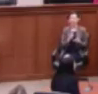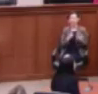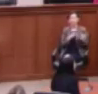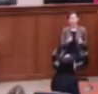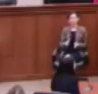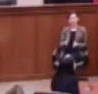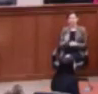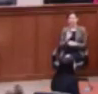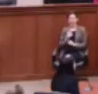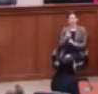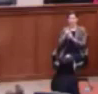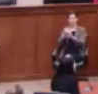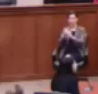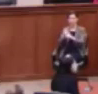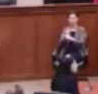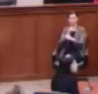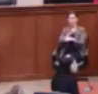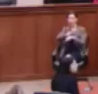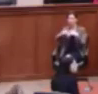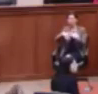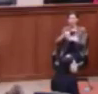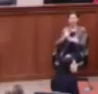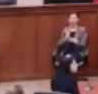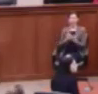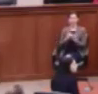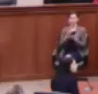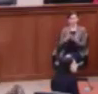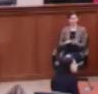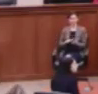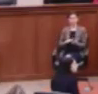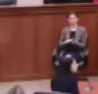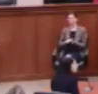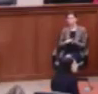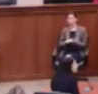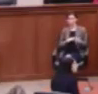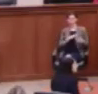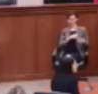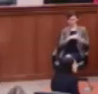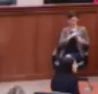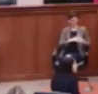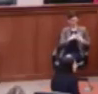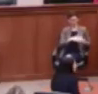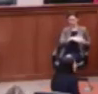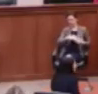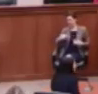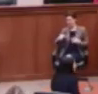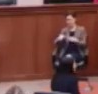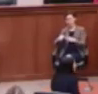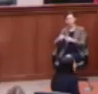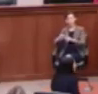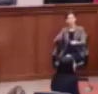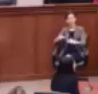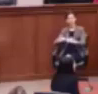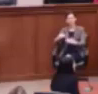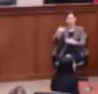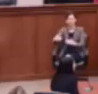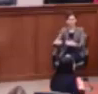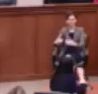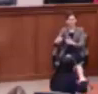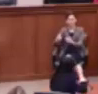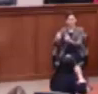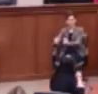goal to make sure that all of our students are successfully leaving our program with next steps